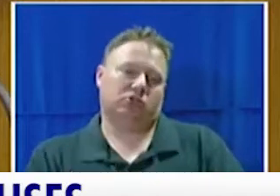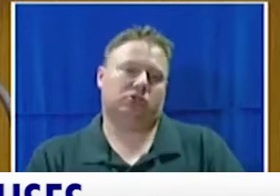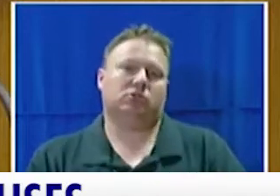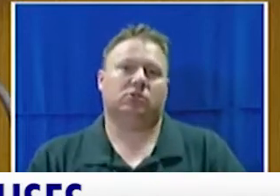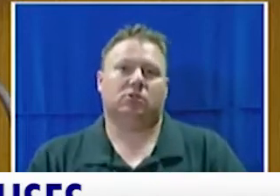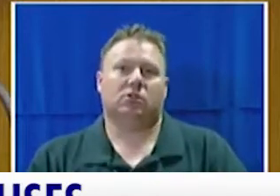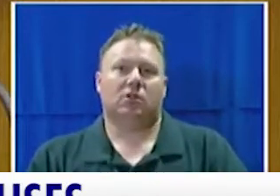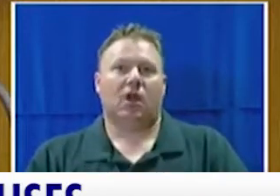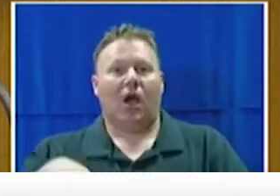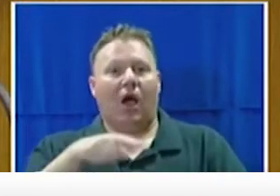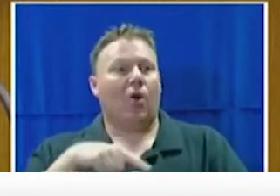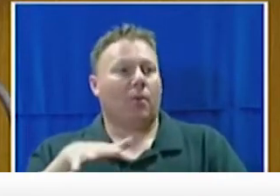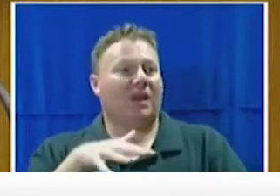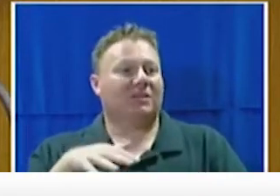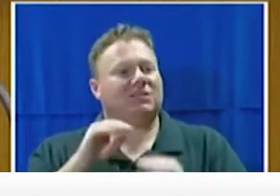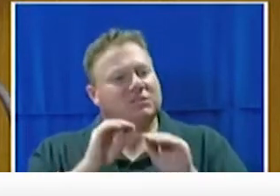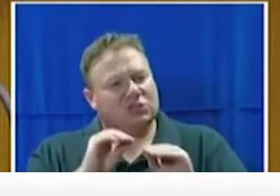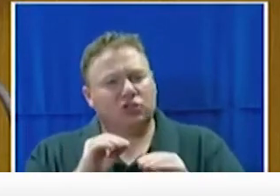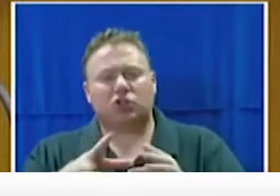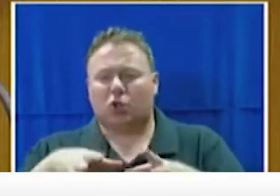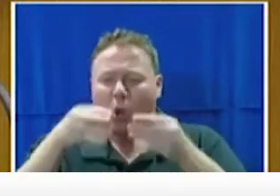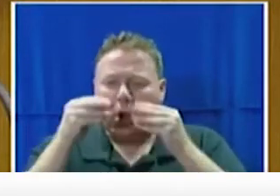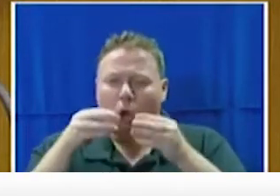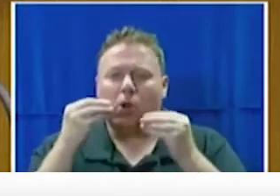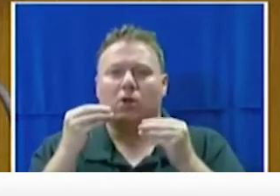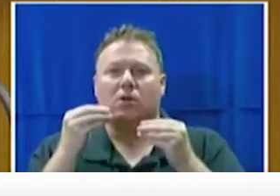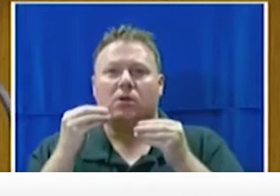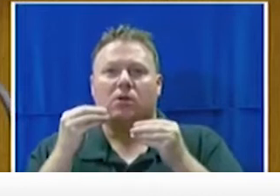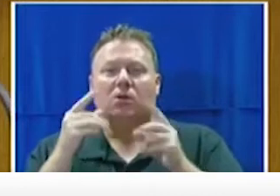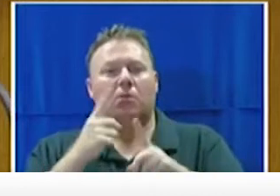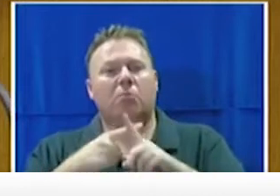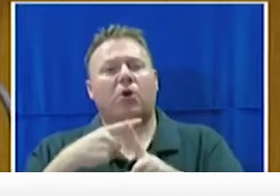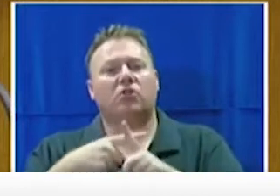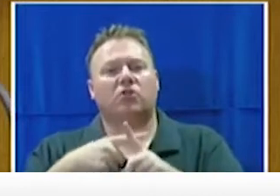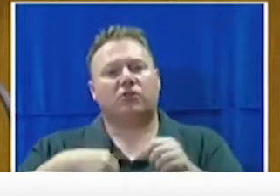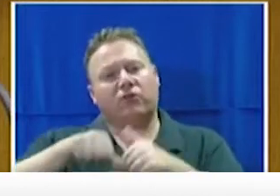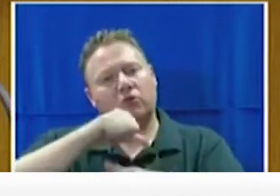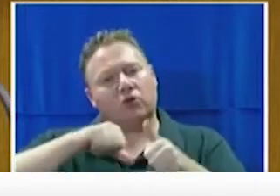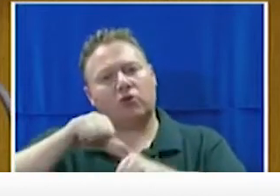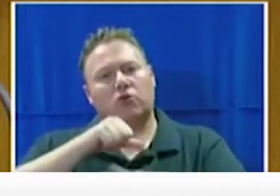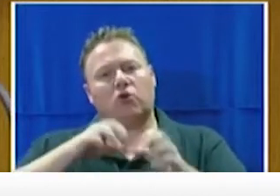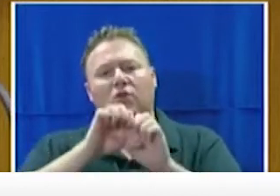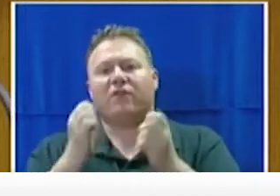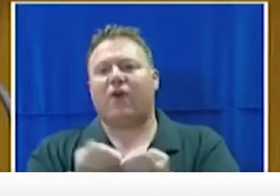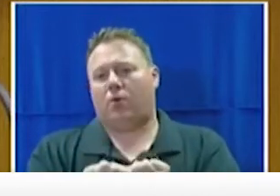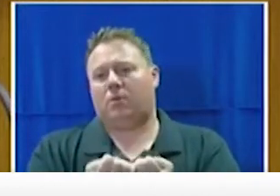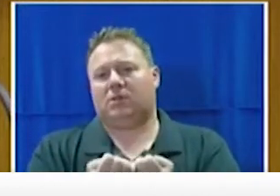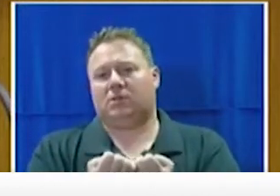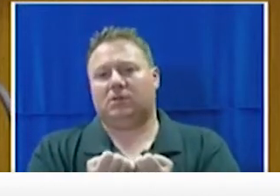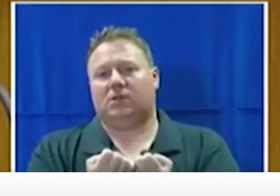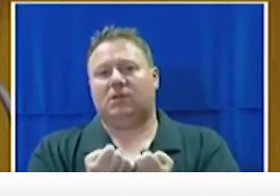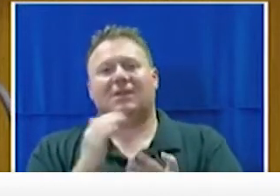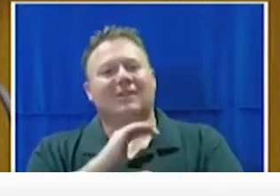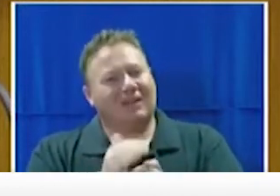Our institutions are places of teaching, learning, and positive socialization, and should therefore be